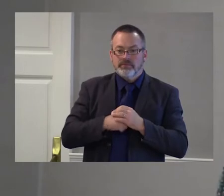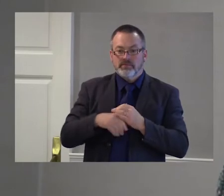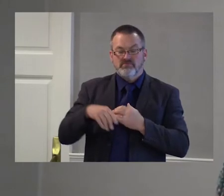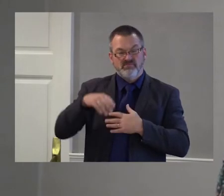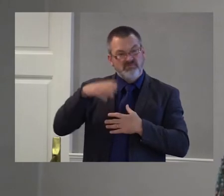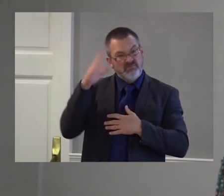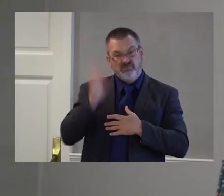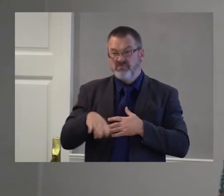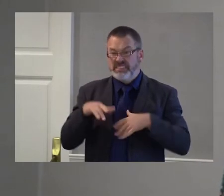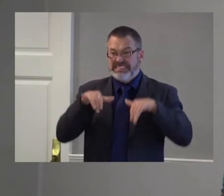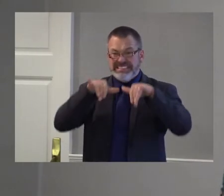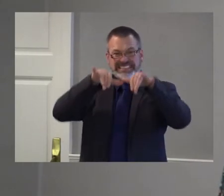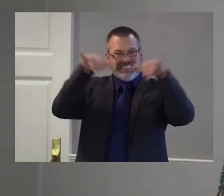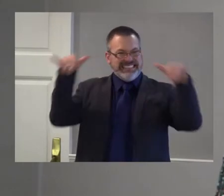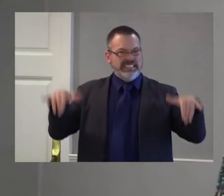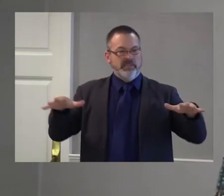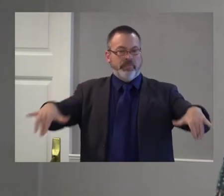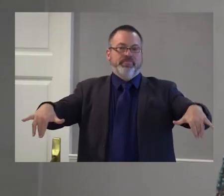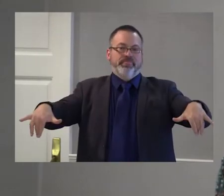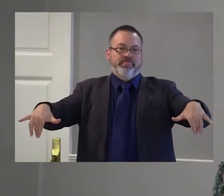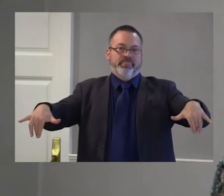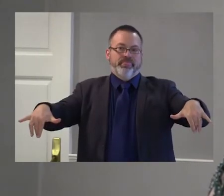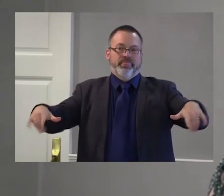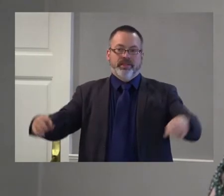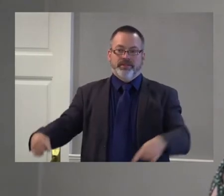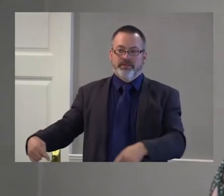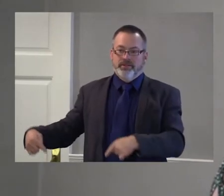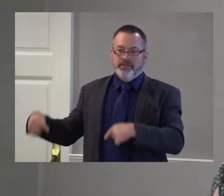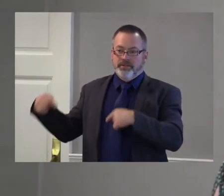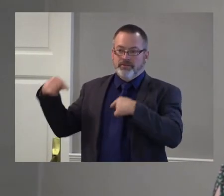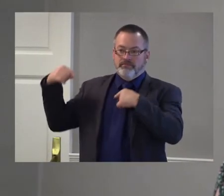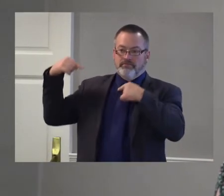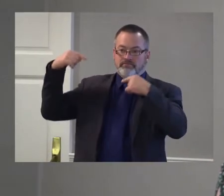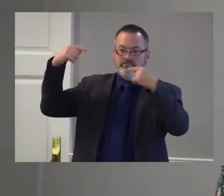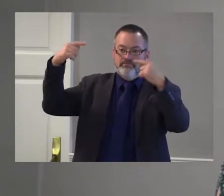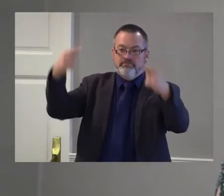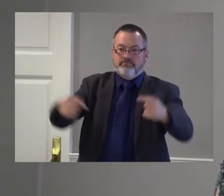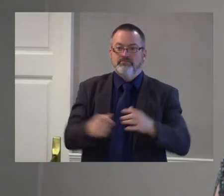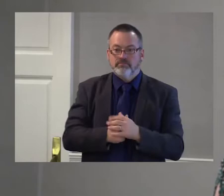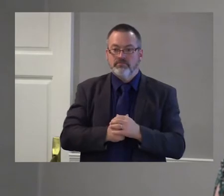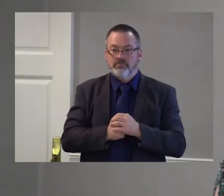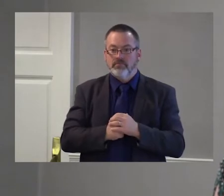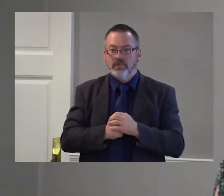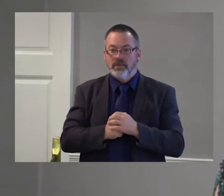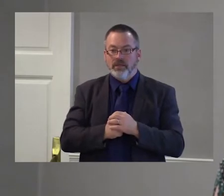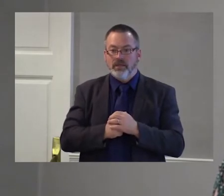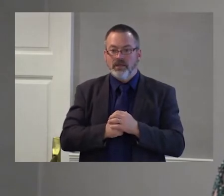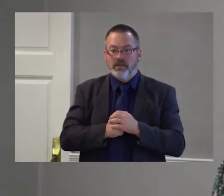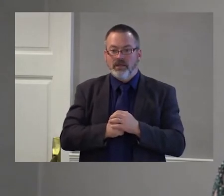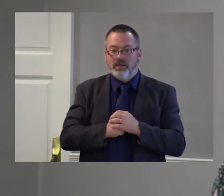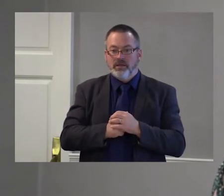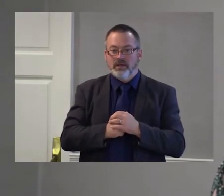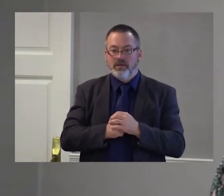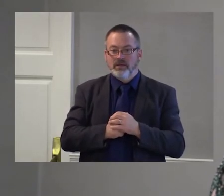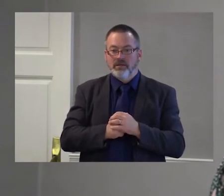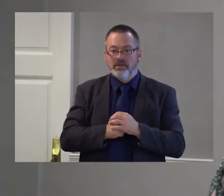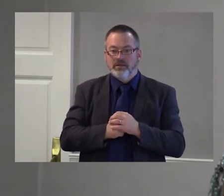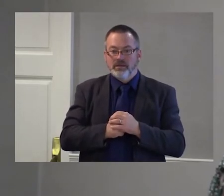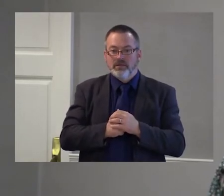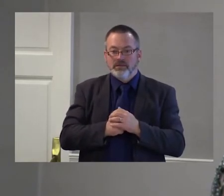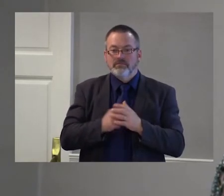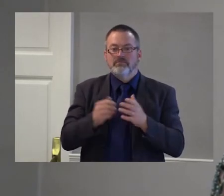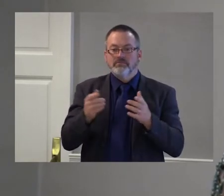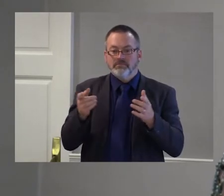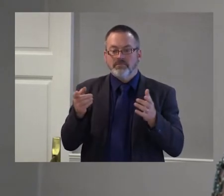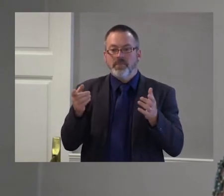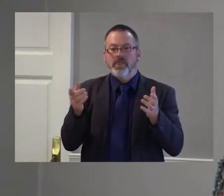people with disabilities had access to supports and were able to keep their assets. When realizing full human